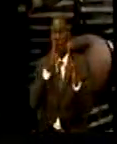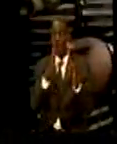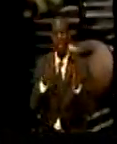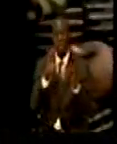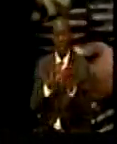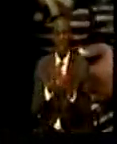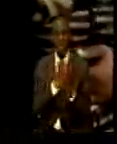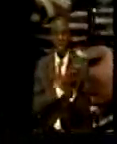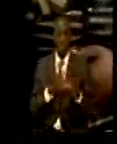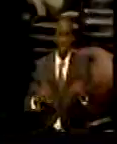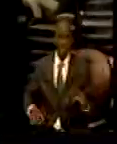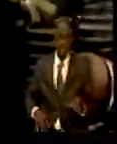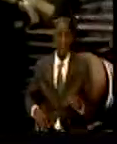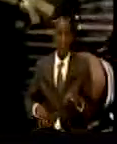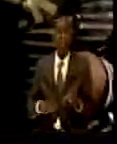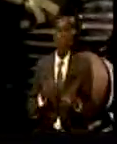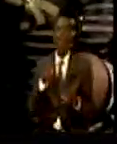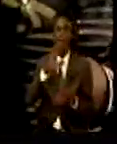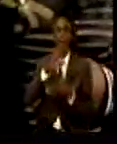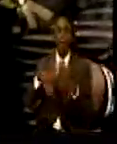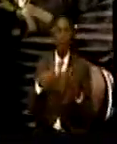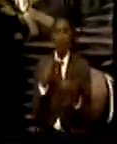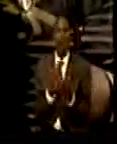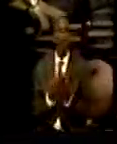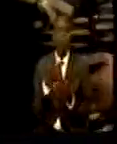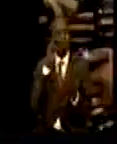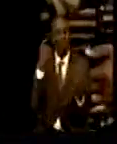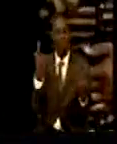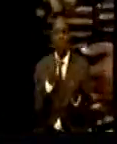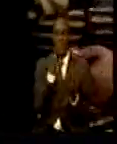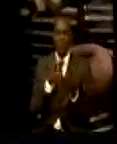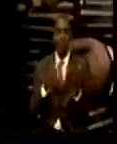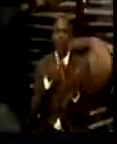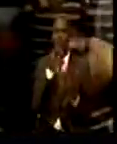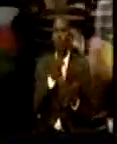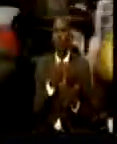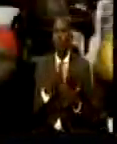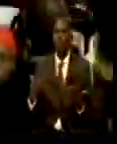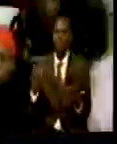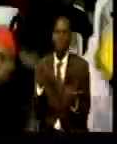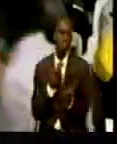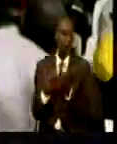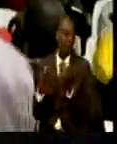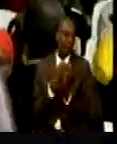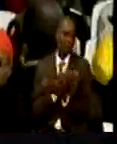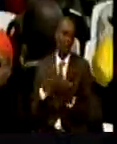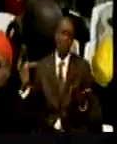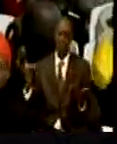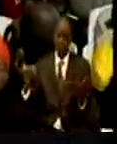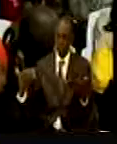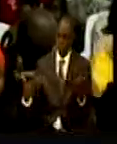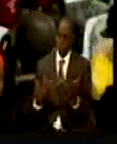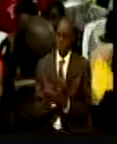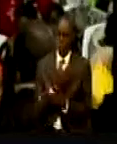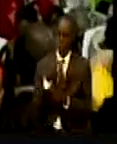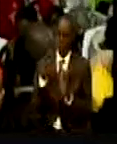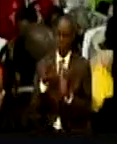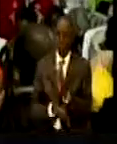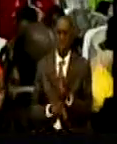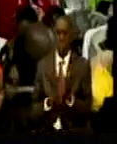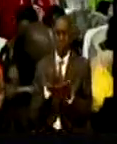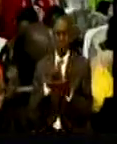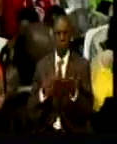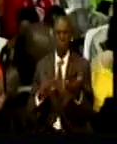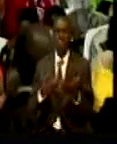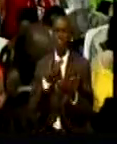and behold, all things have become new. That newness is coming right now. Anywhere you are, just raise up that hand. You are a